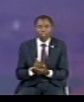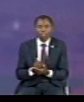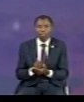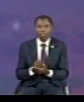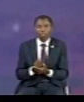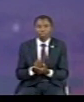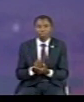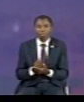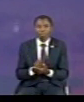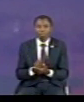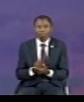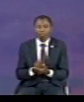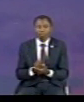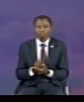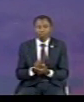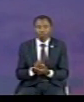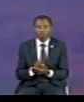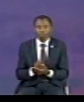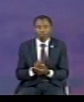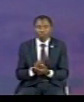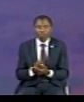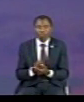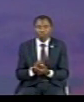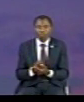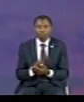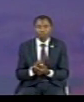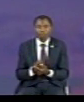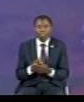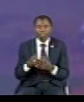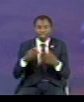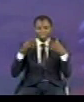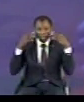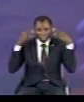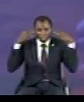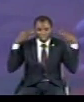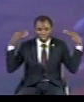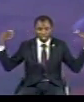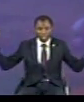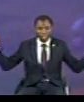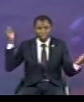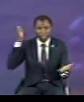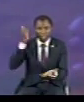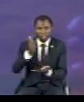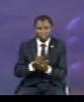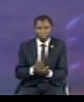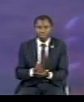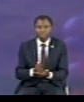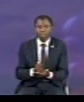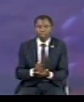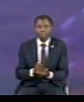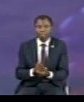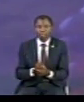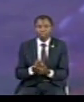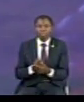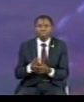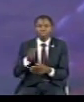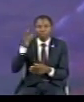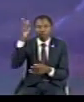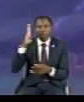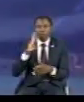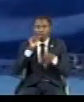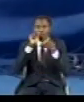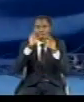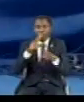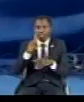Amen. Give me a loud amen. God bless you. The next